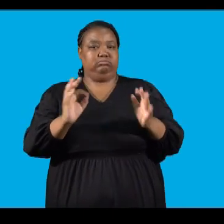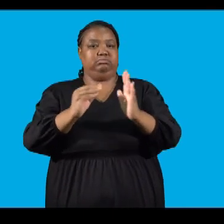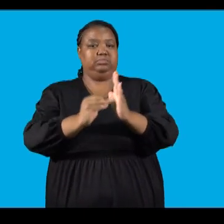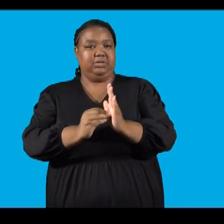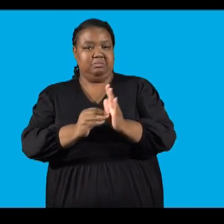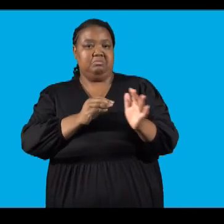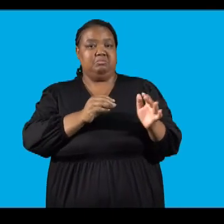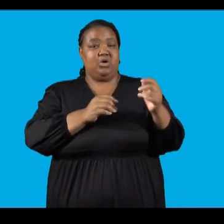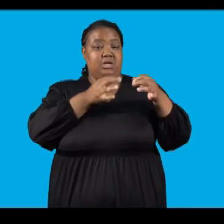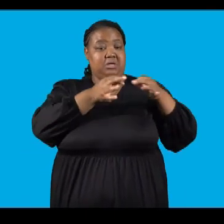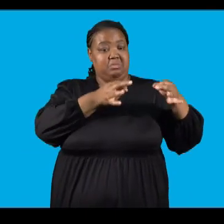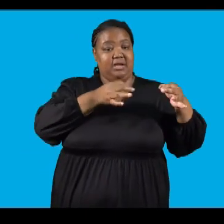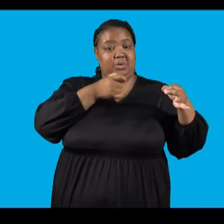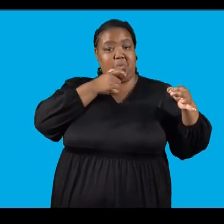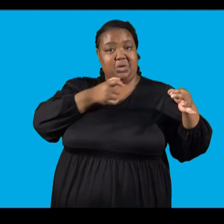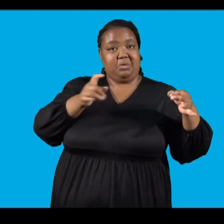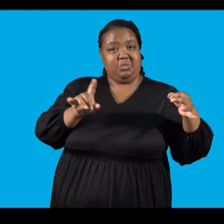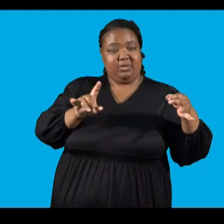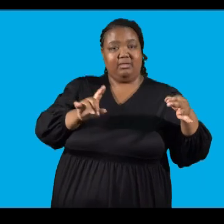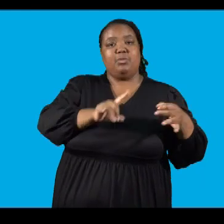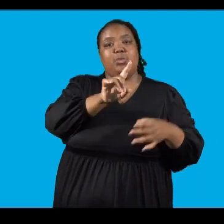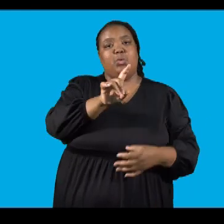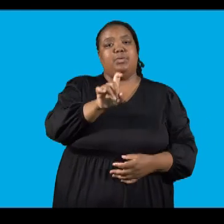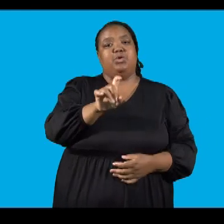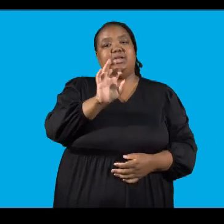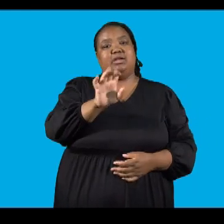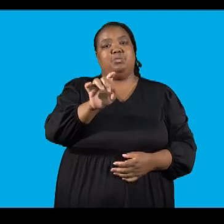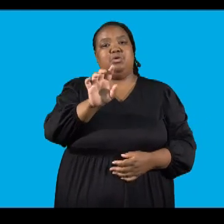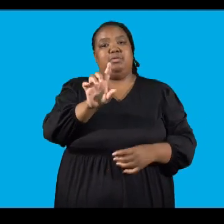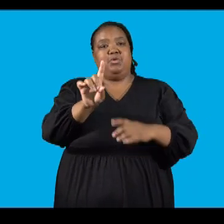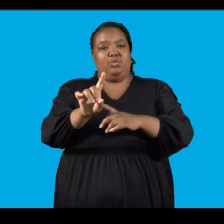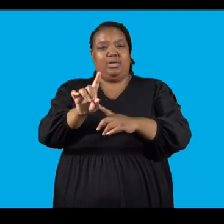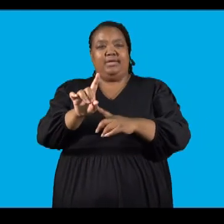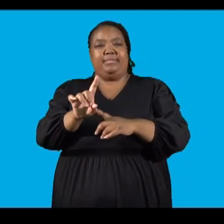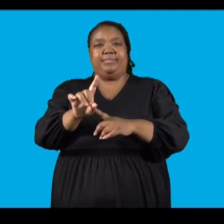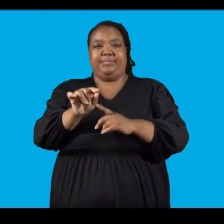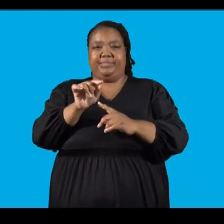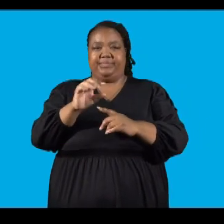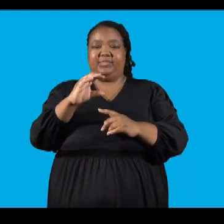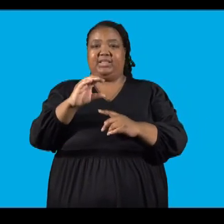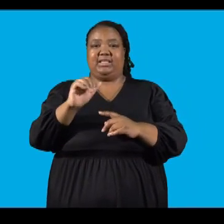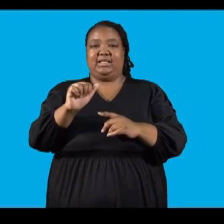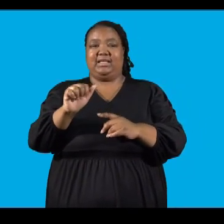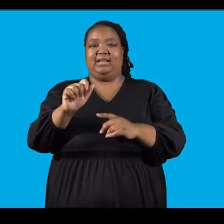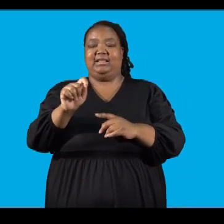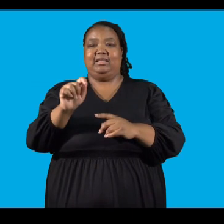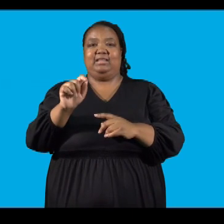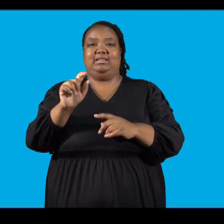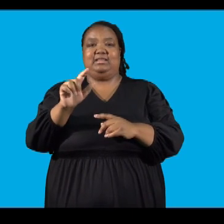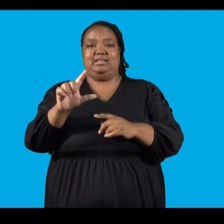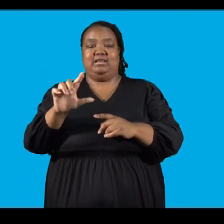term explained by these descriptions. Let's see. 1.3.1, that's a cartel.